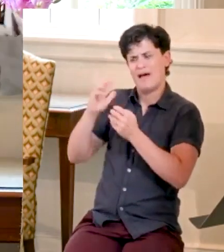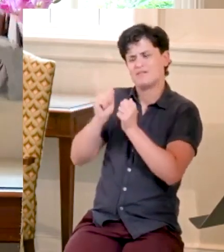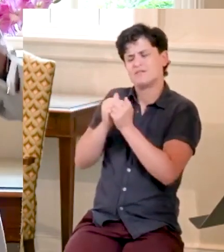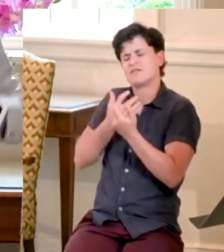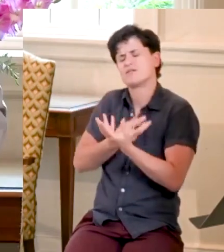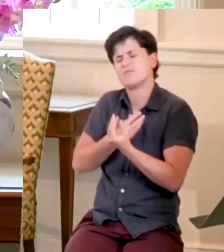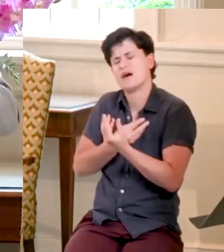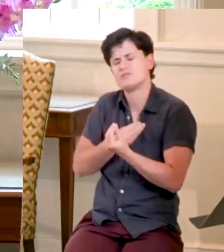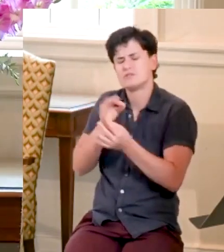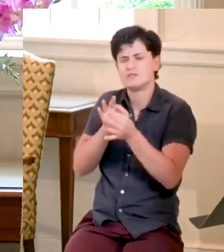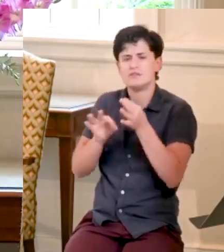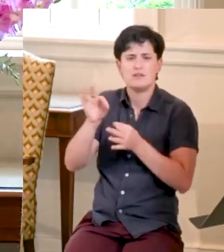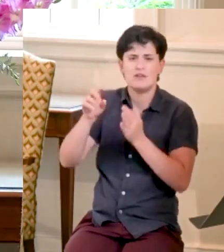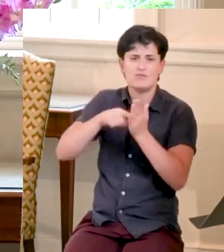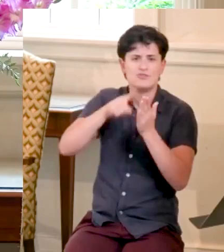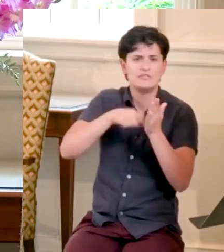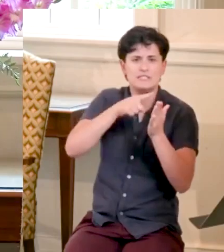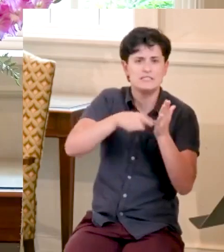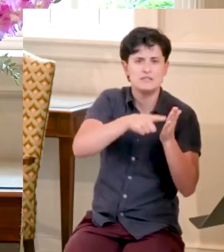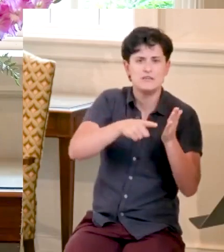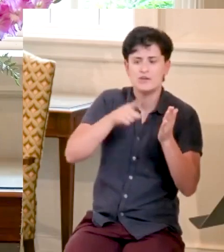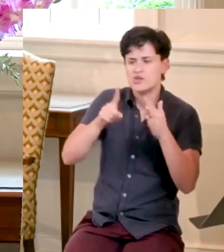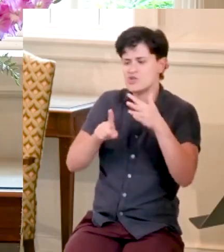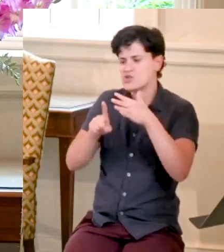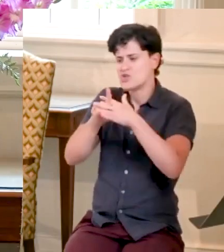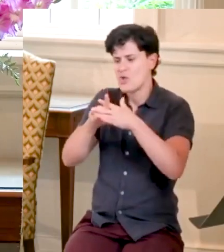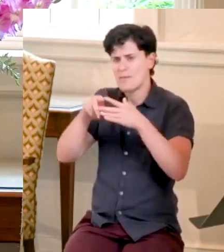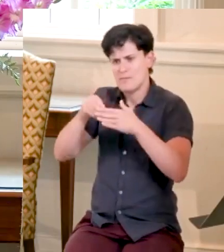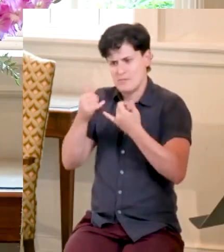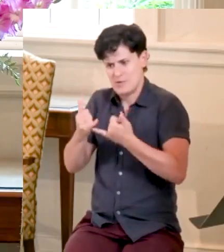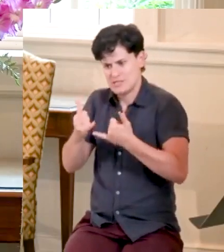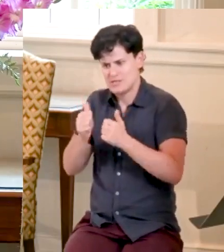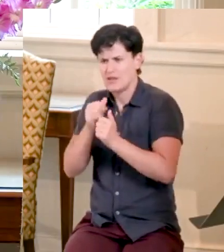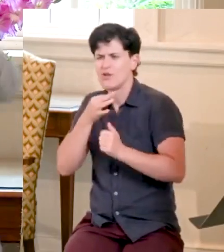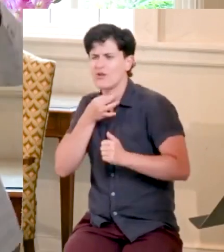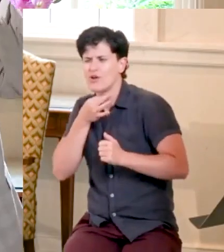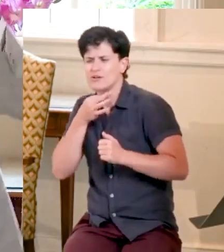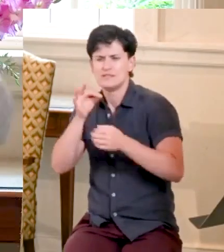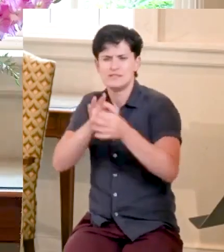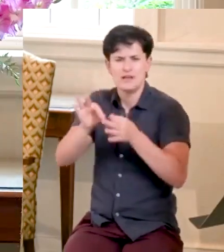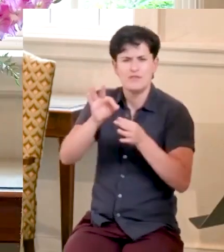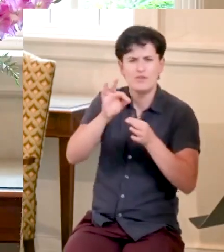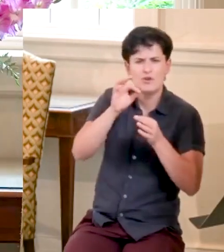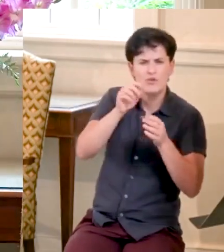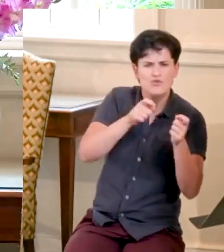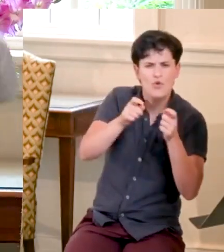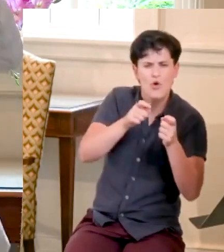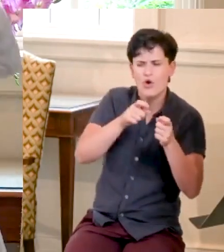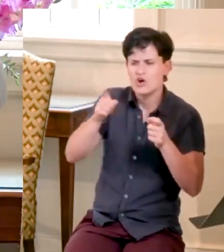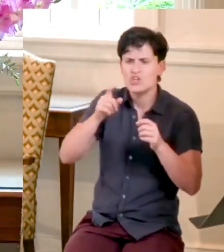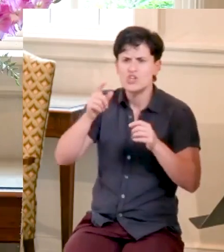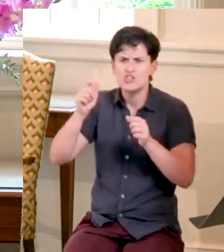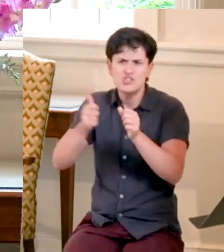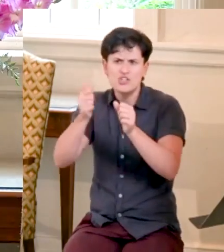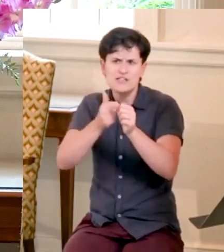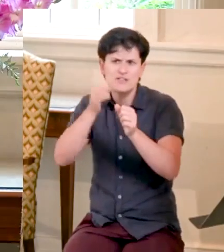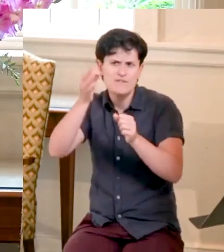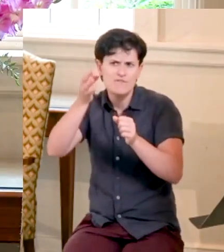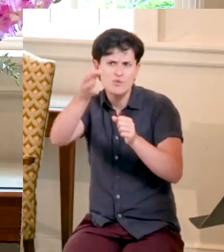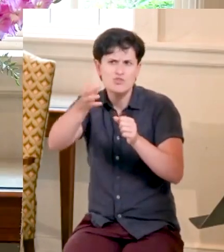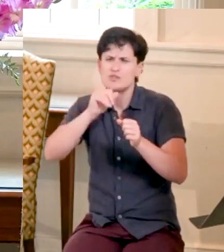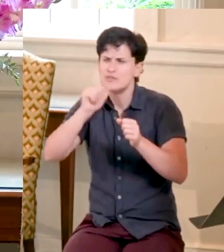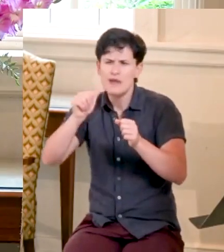show up in the present with curiosity instead of control, to shape the future not by chasing perfection, but by living